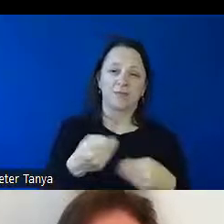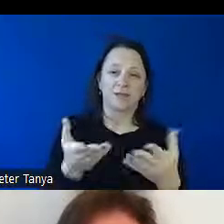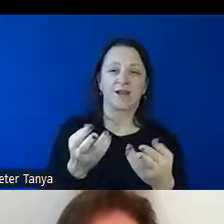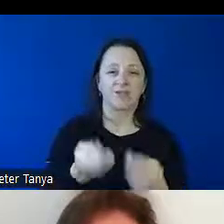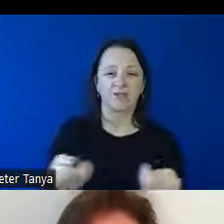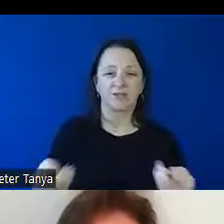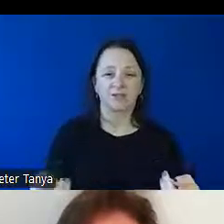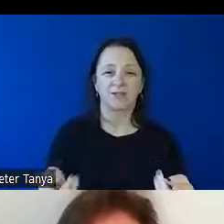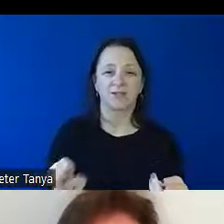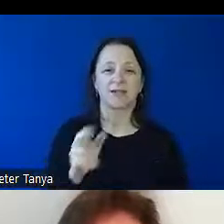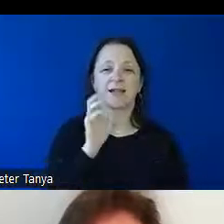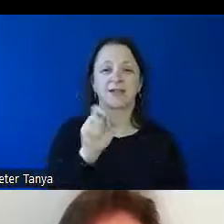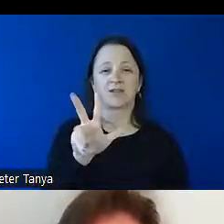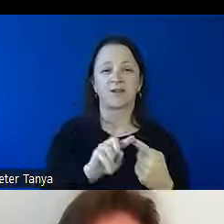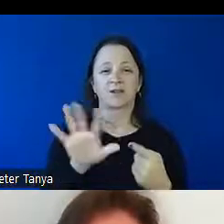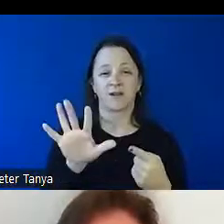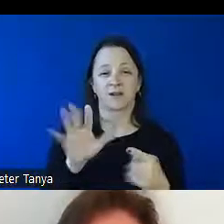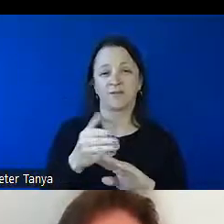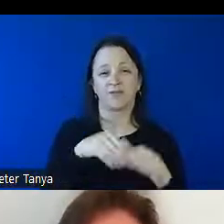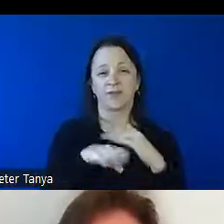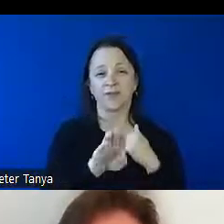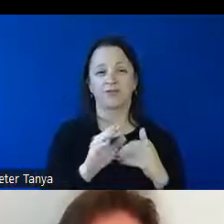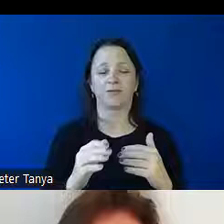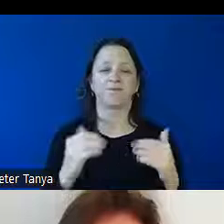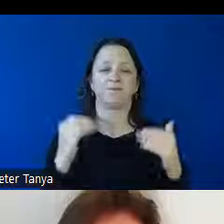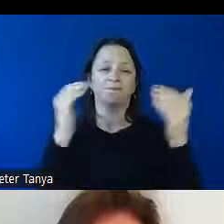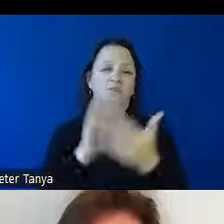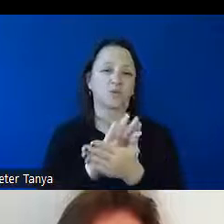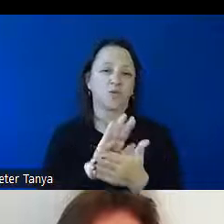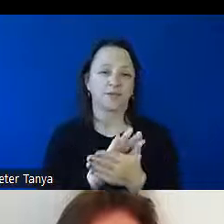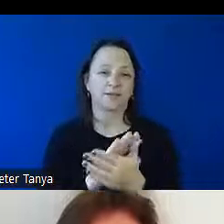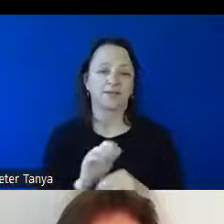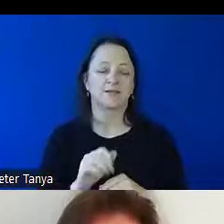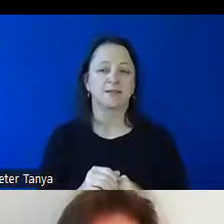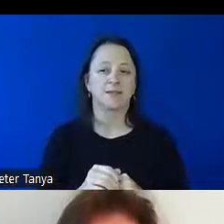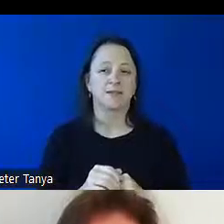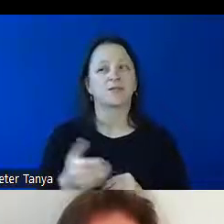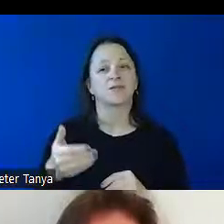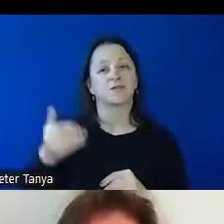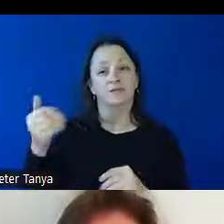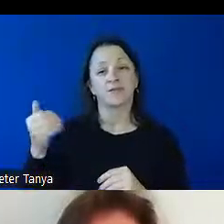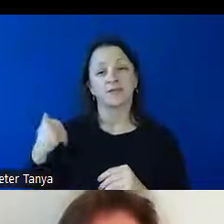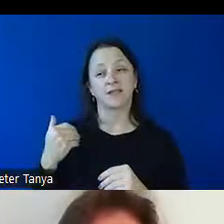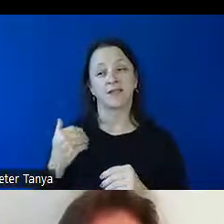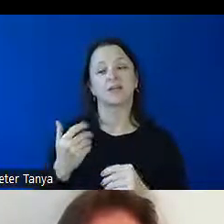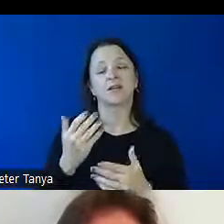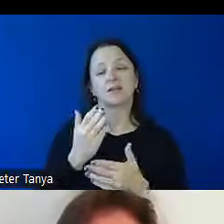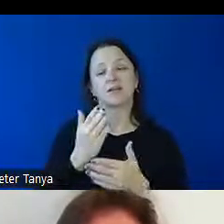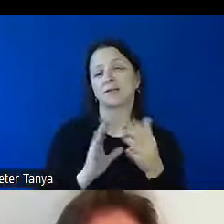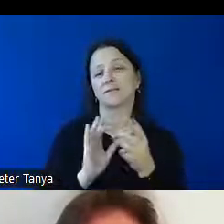to 5 before they enter formal schooling. What has been alluded to previously is